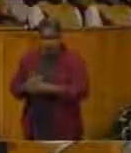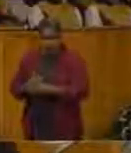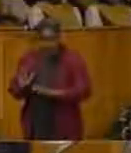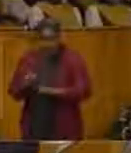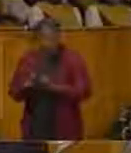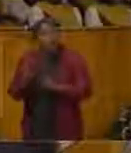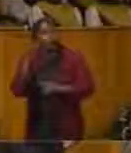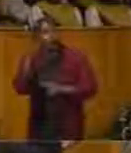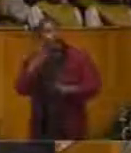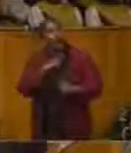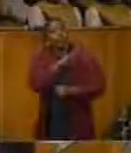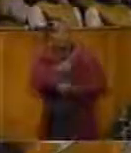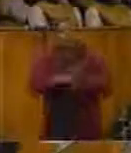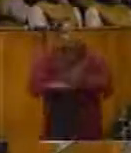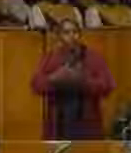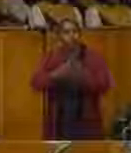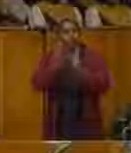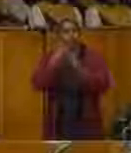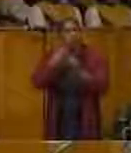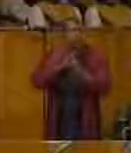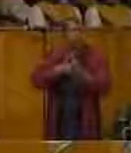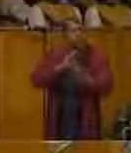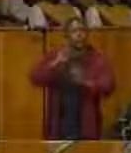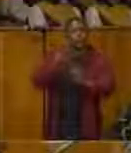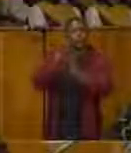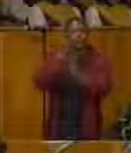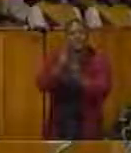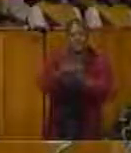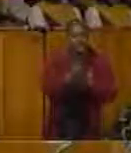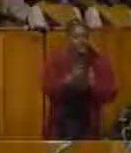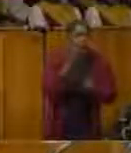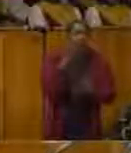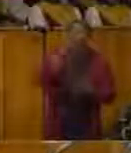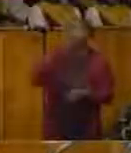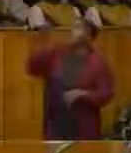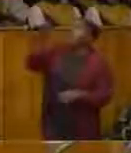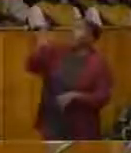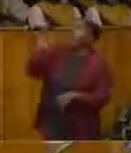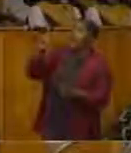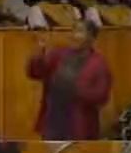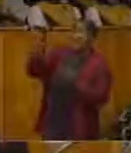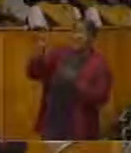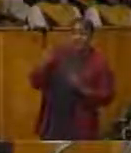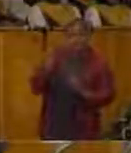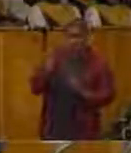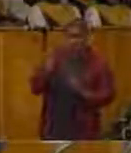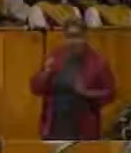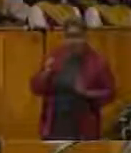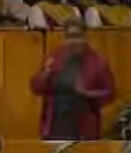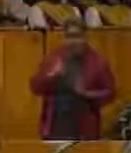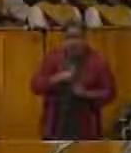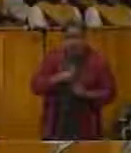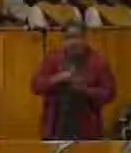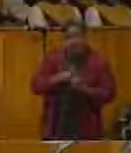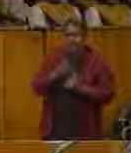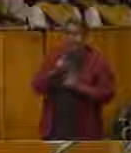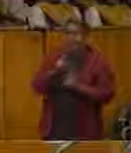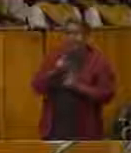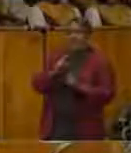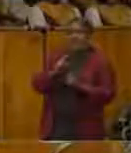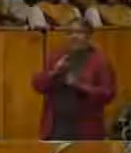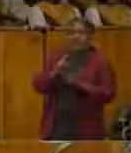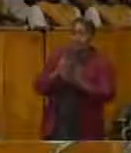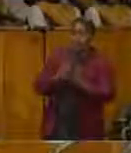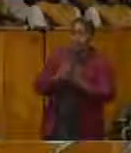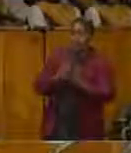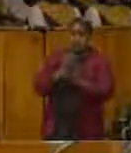Why the Lord commands us to give. Why does God give to us and then say, "Give some of it back